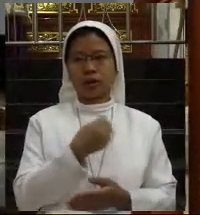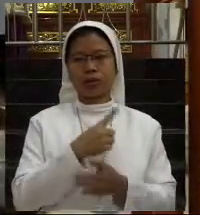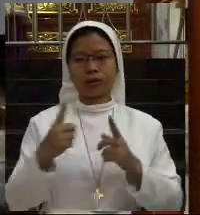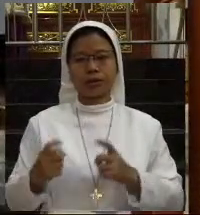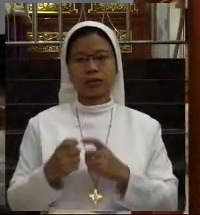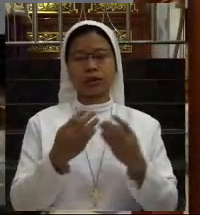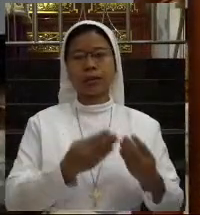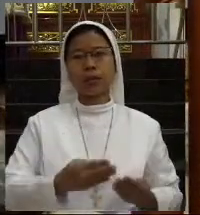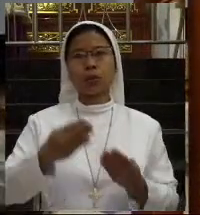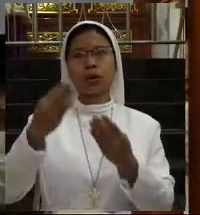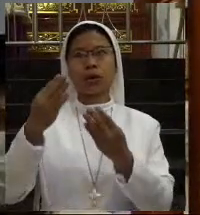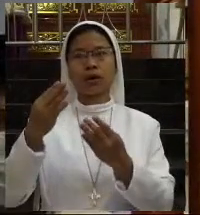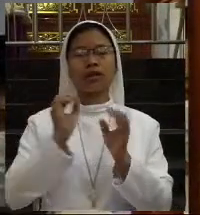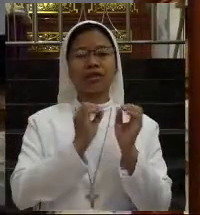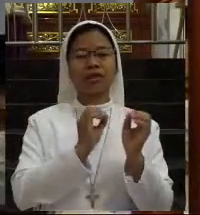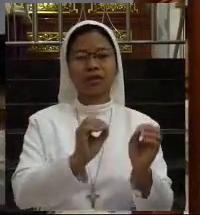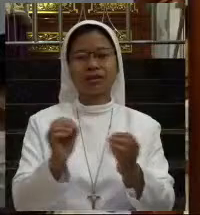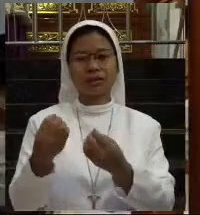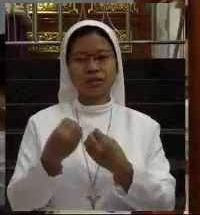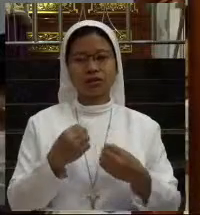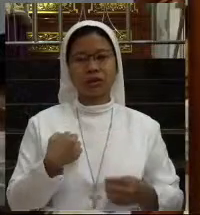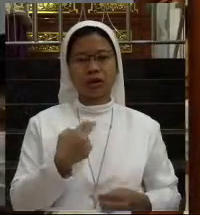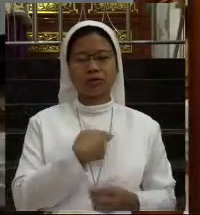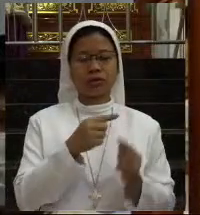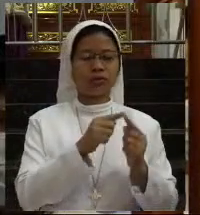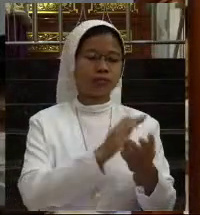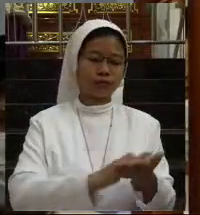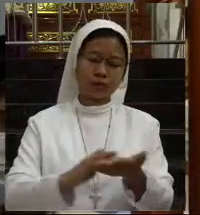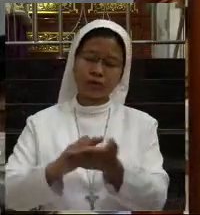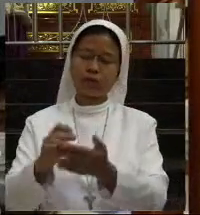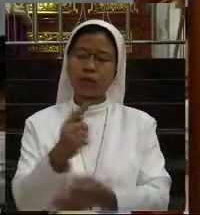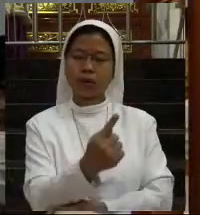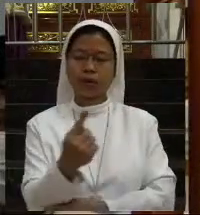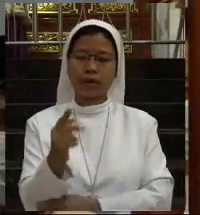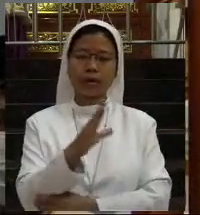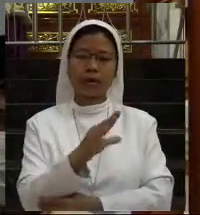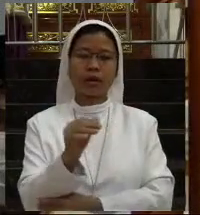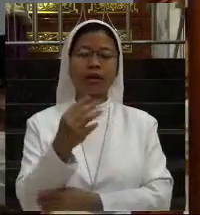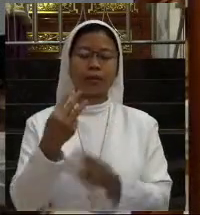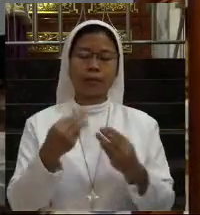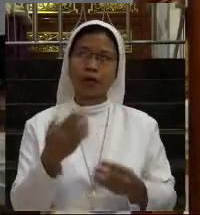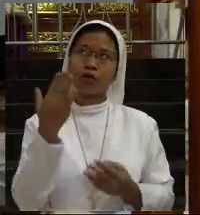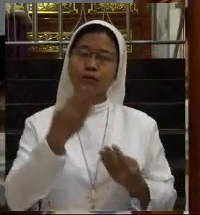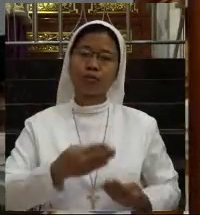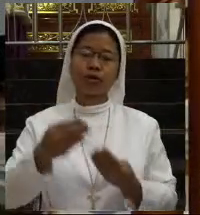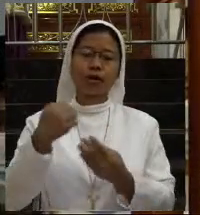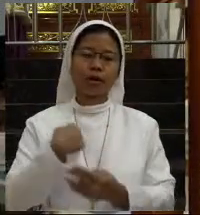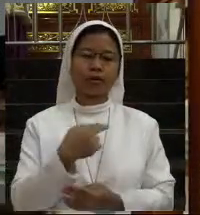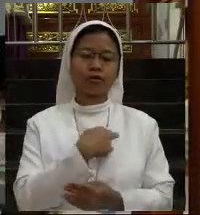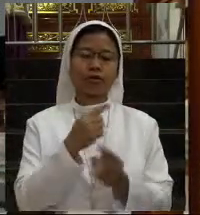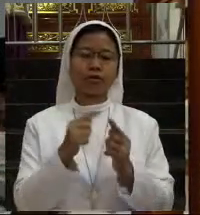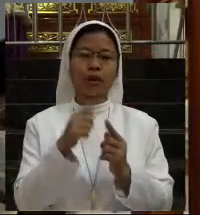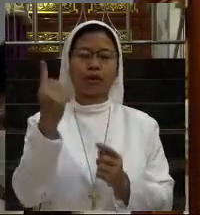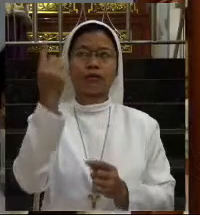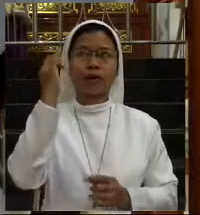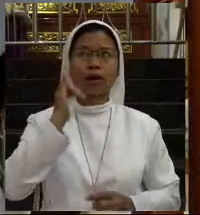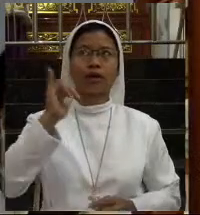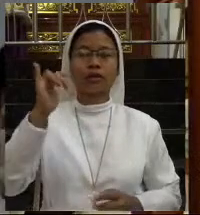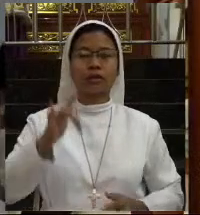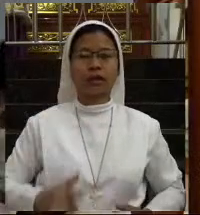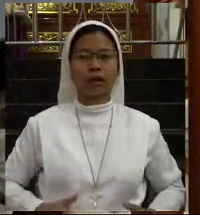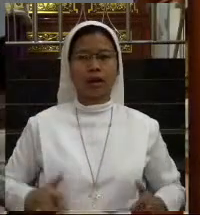sins. Teach us to forgive one another. And may He bring us to everlasting life.